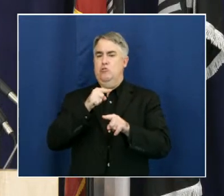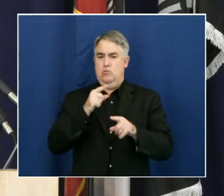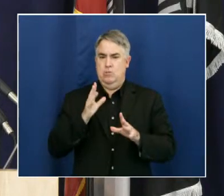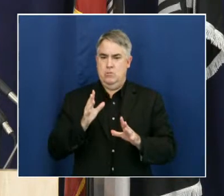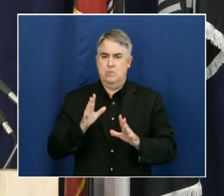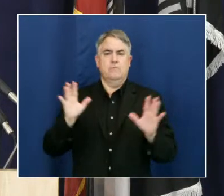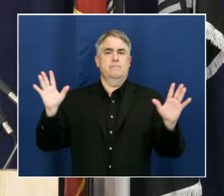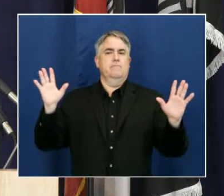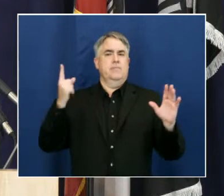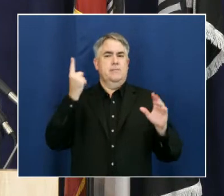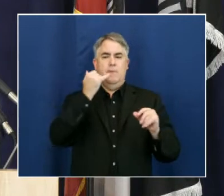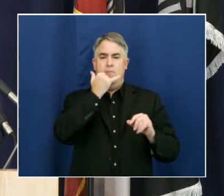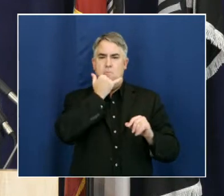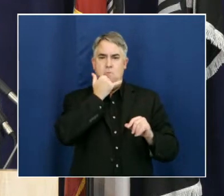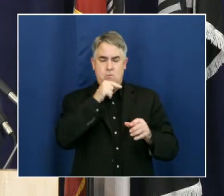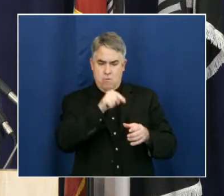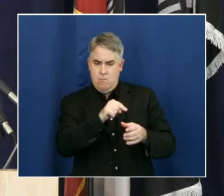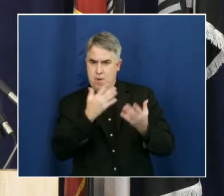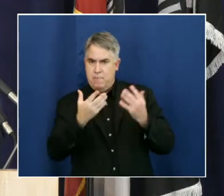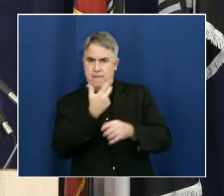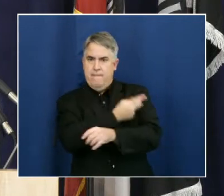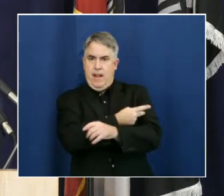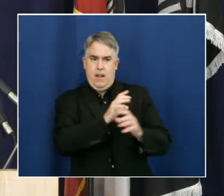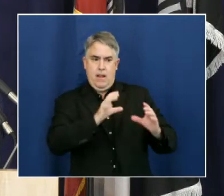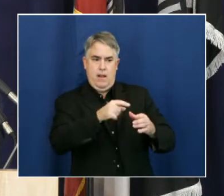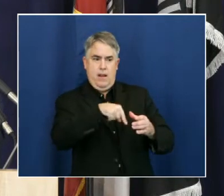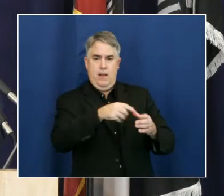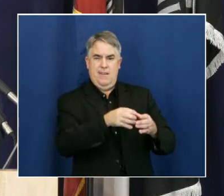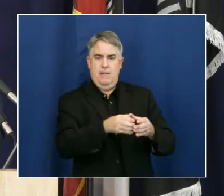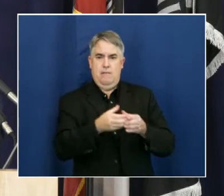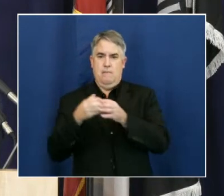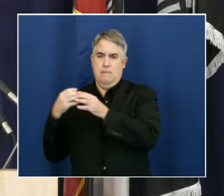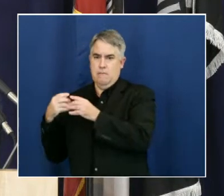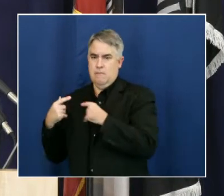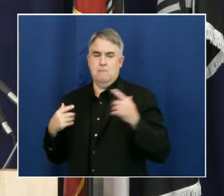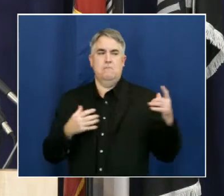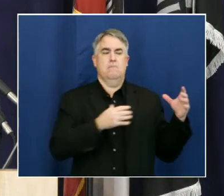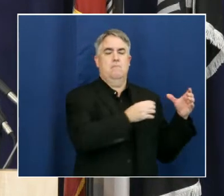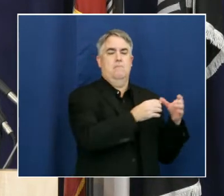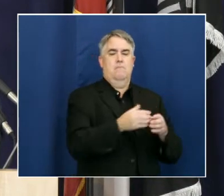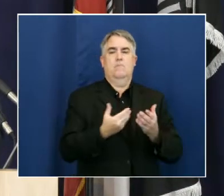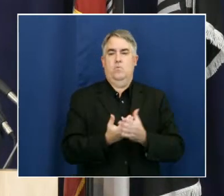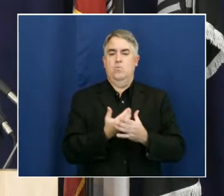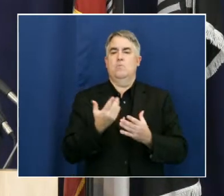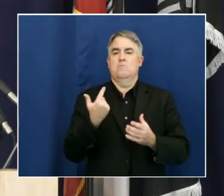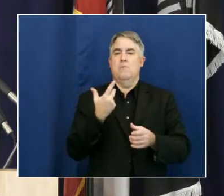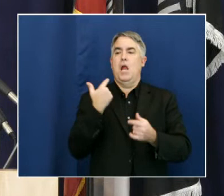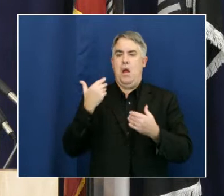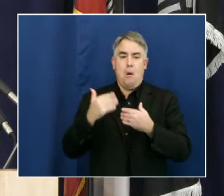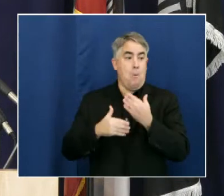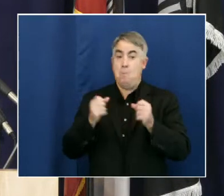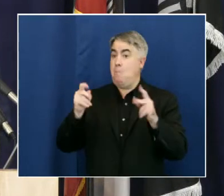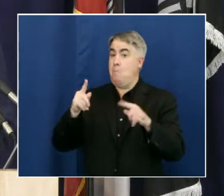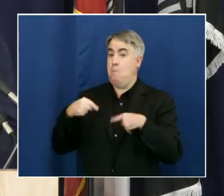slowed things down to be able to address. They did so, and they're back to vaccinating as we